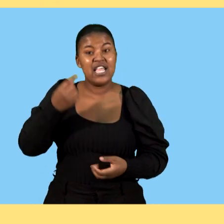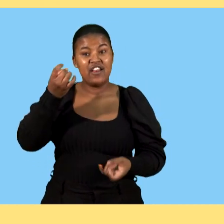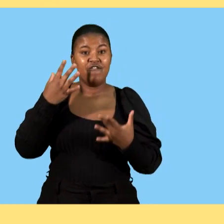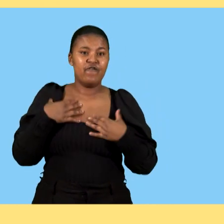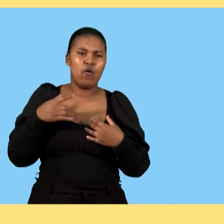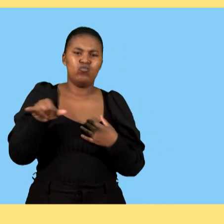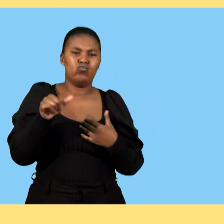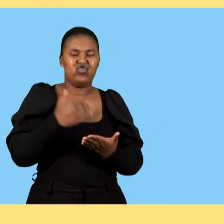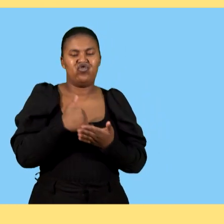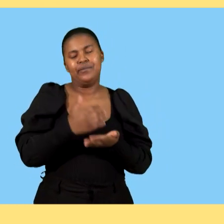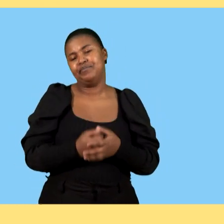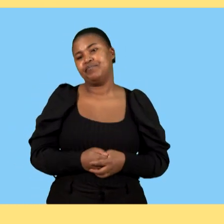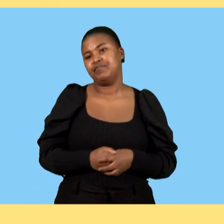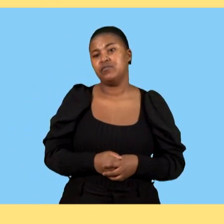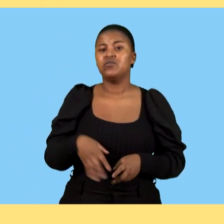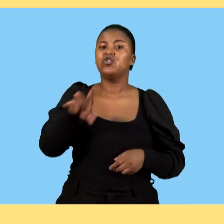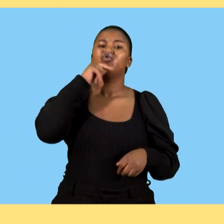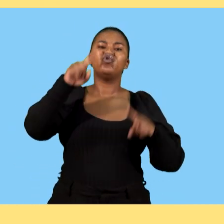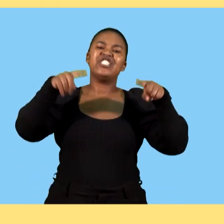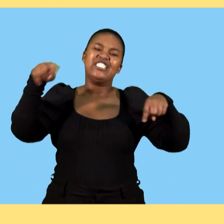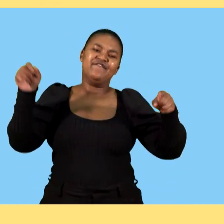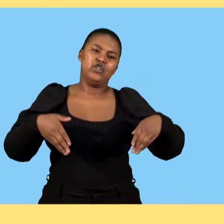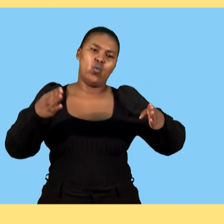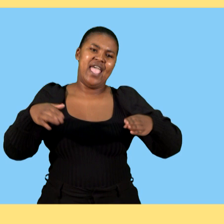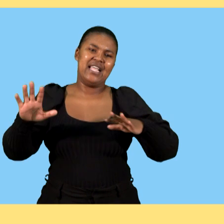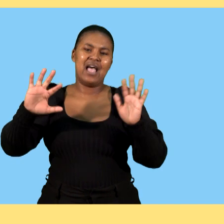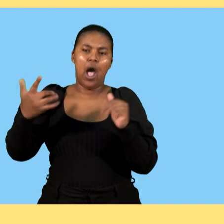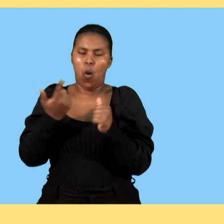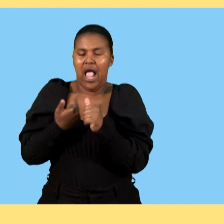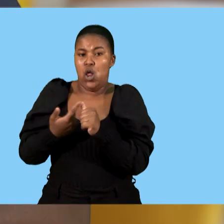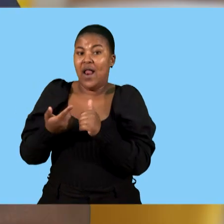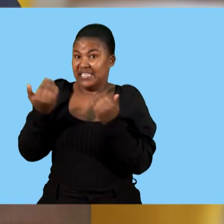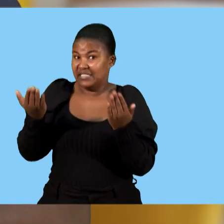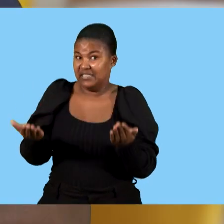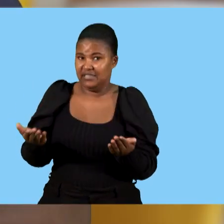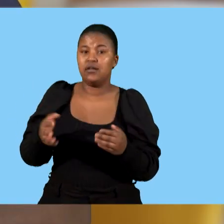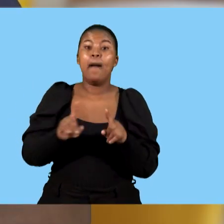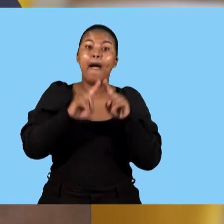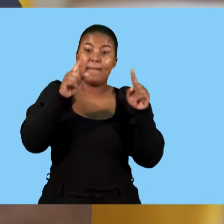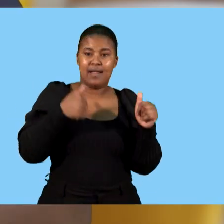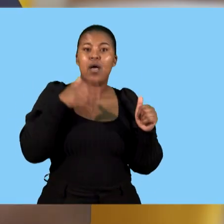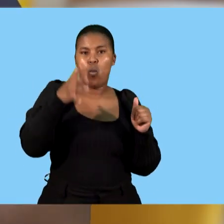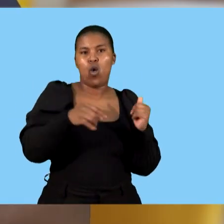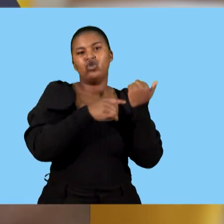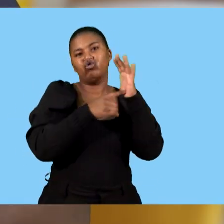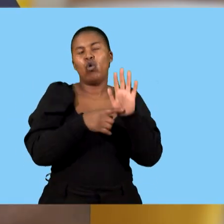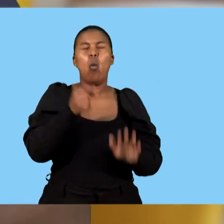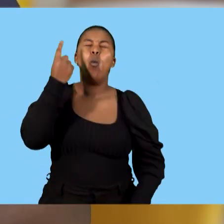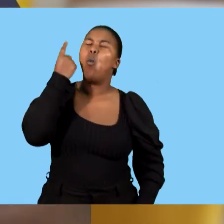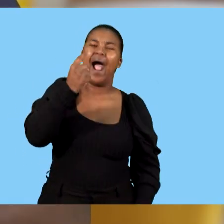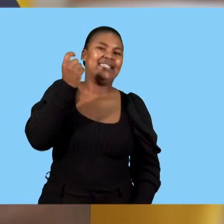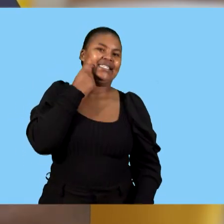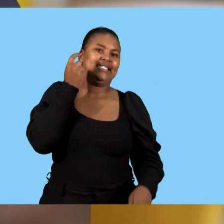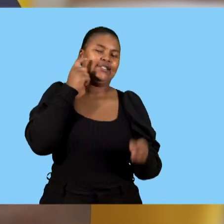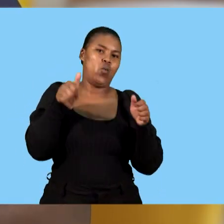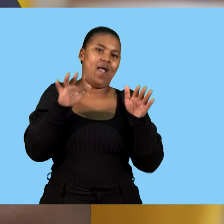There are several ways in which you can calculate this amount that is outstanding. However, I'm going to show you one simple way that